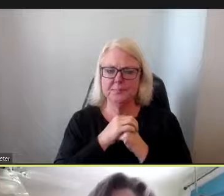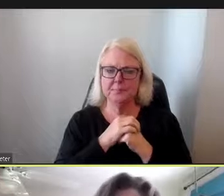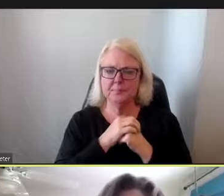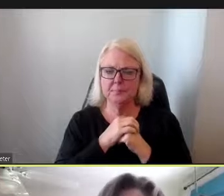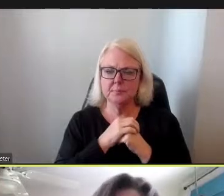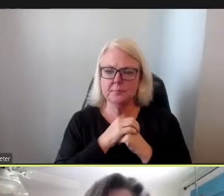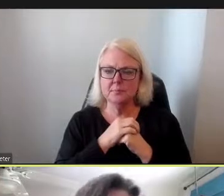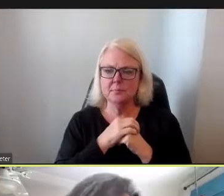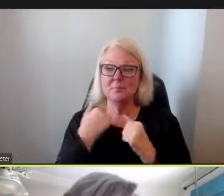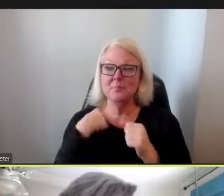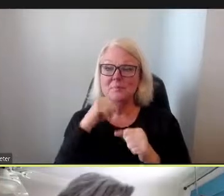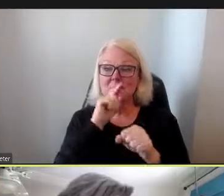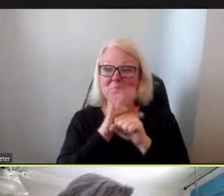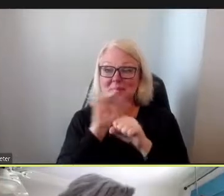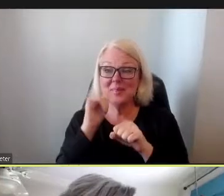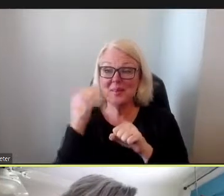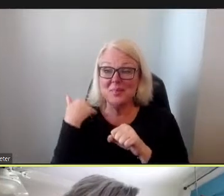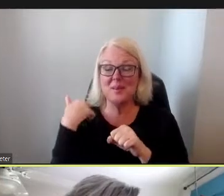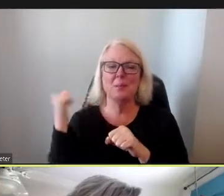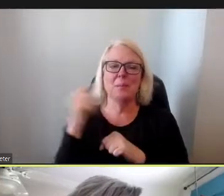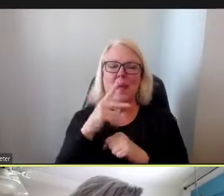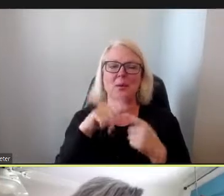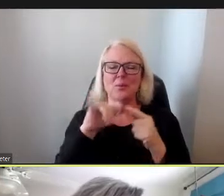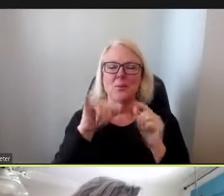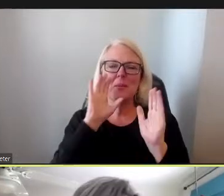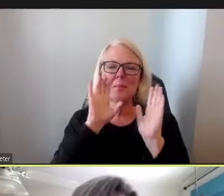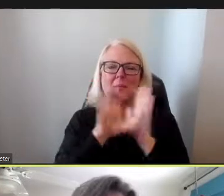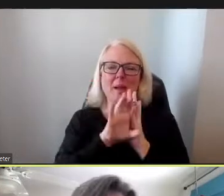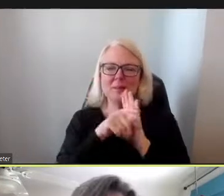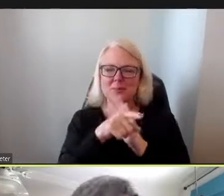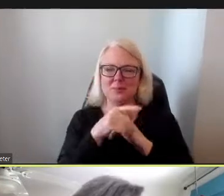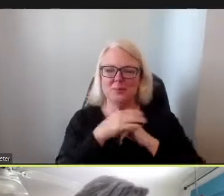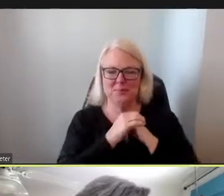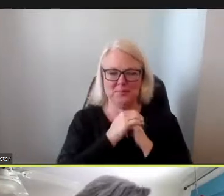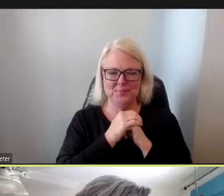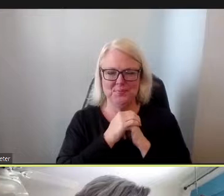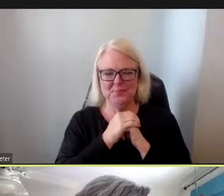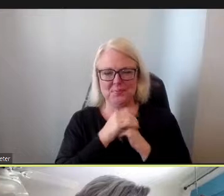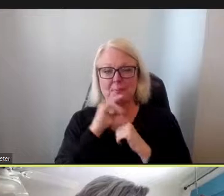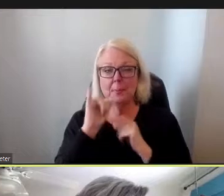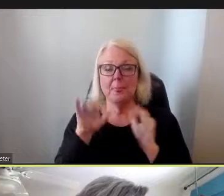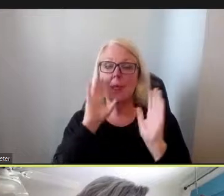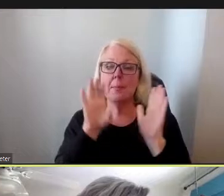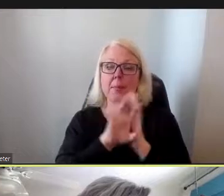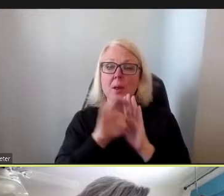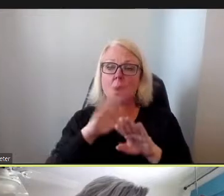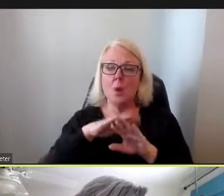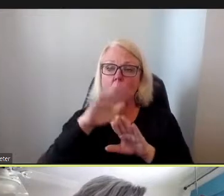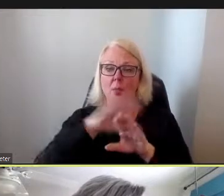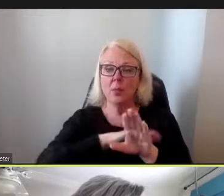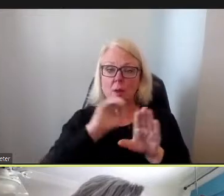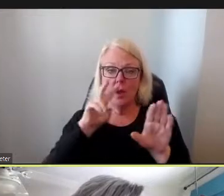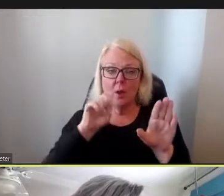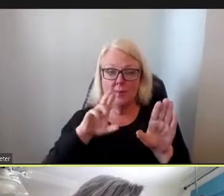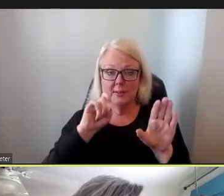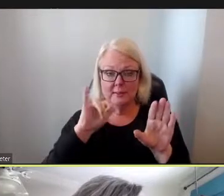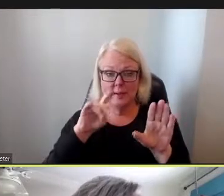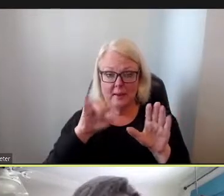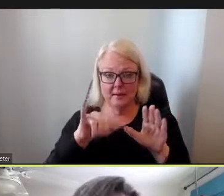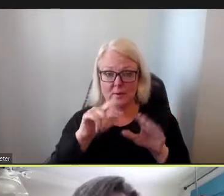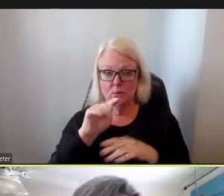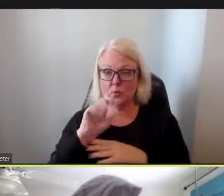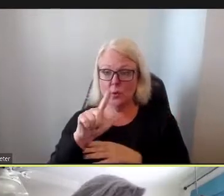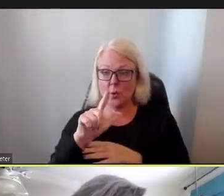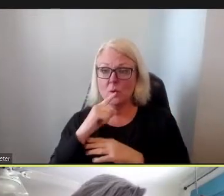So as I promised, we're now returning to the graphic on the cover slide. This graphic was used to illustrate a report on a tool that